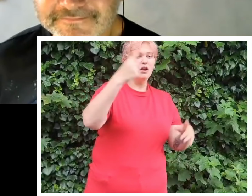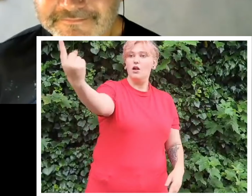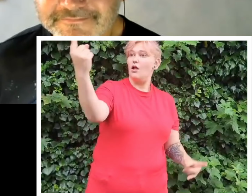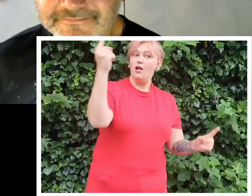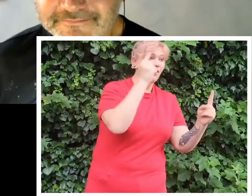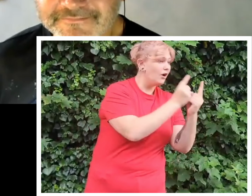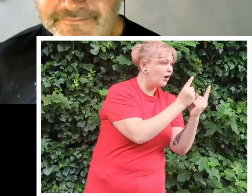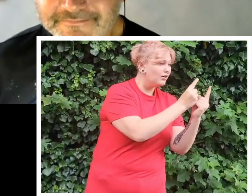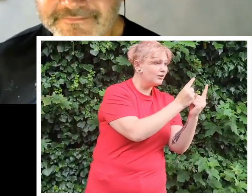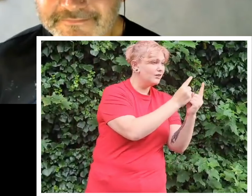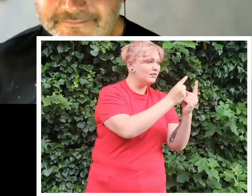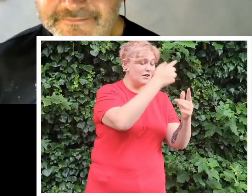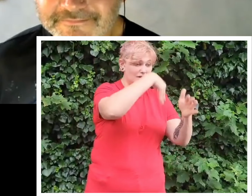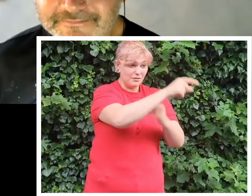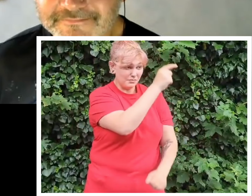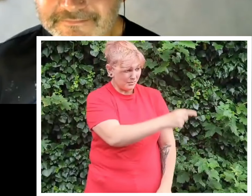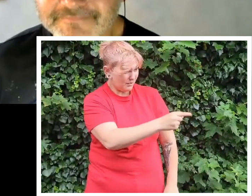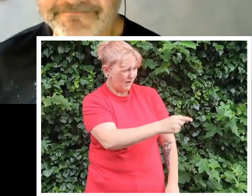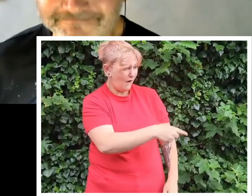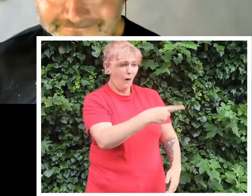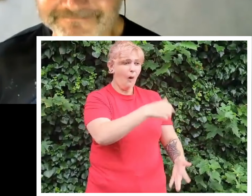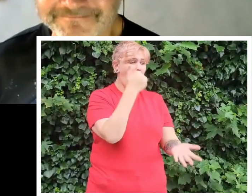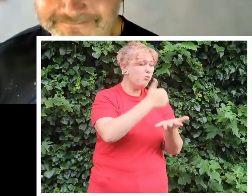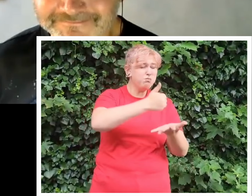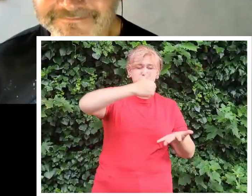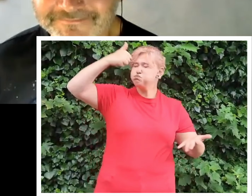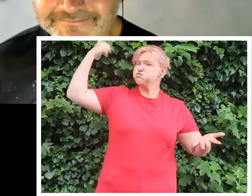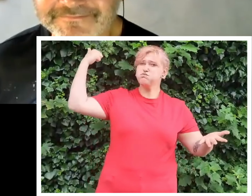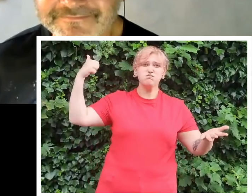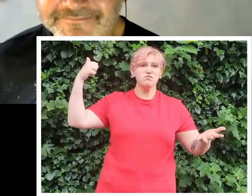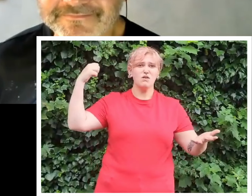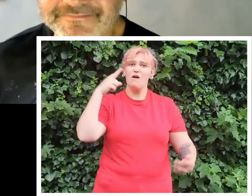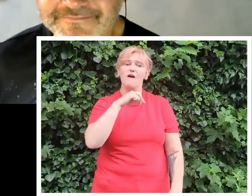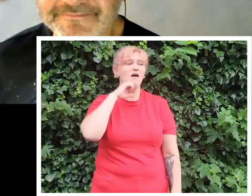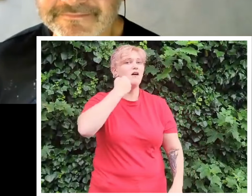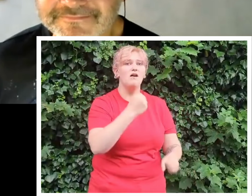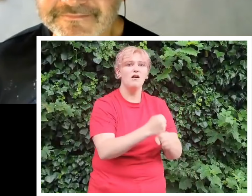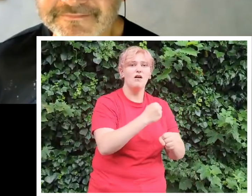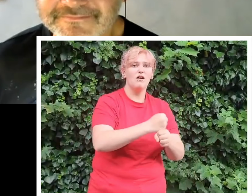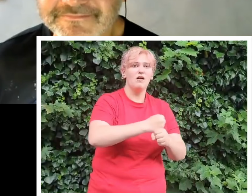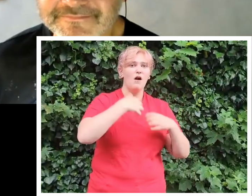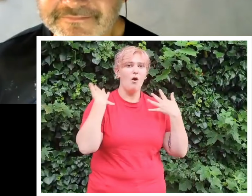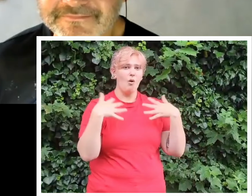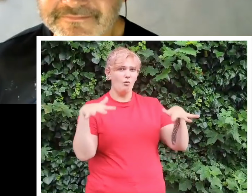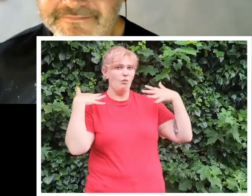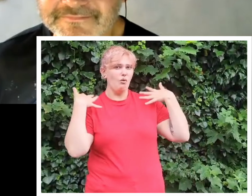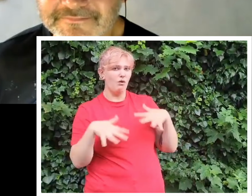coming down here to meet me in person, which is absolutely phenomenal. That will be amazing.